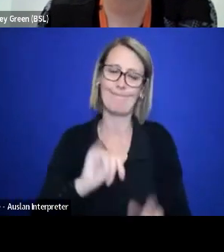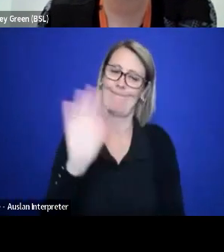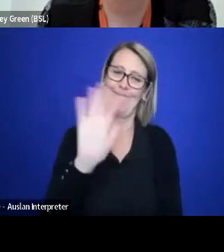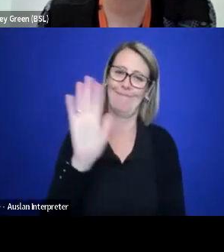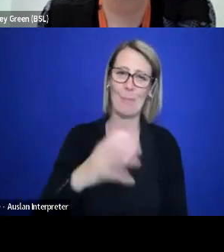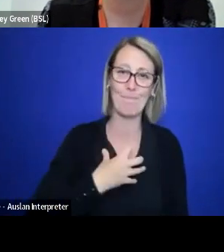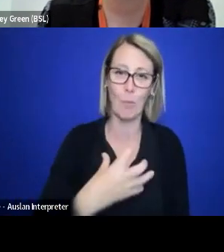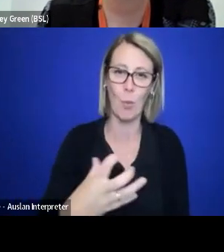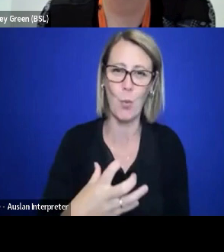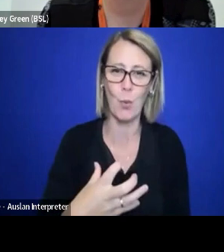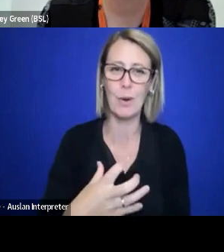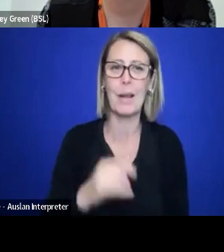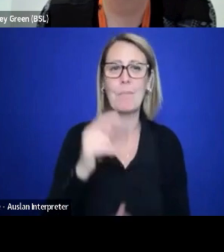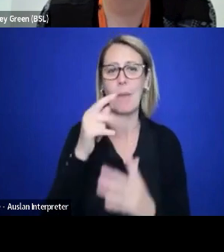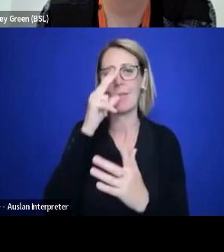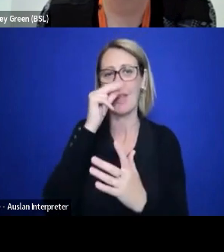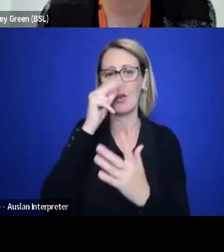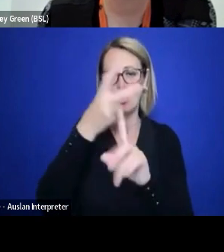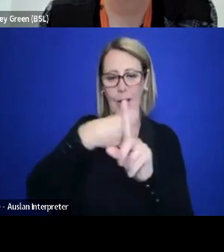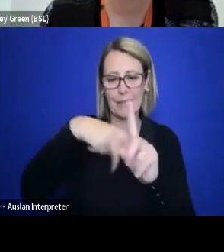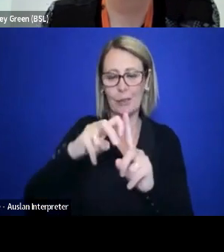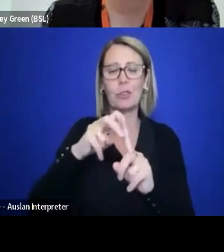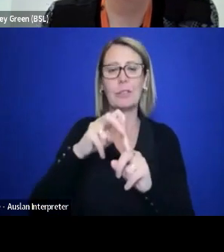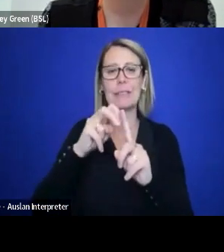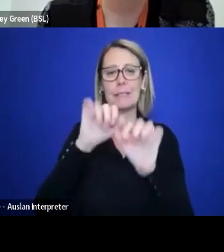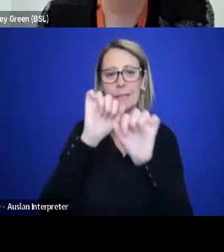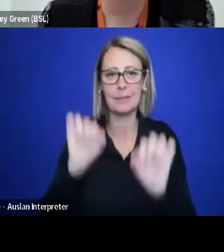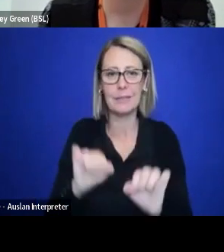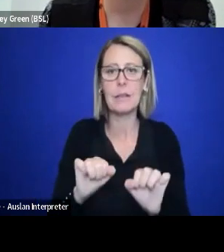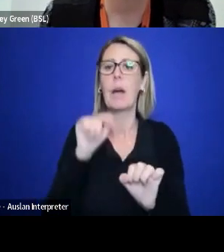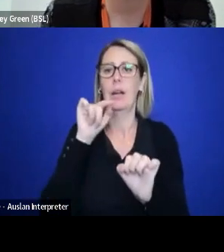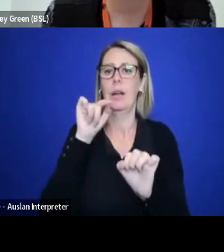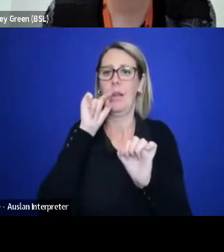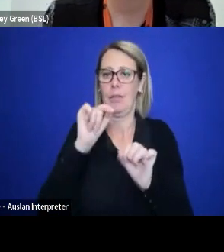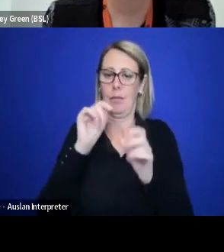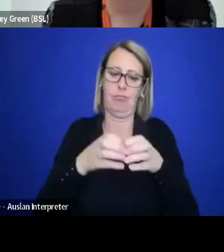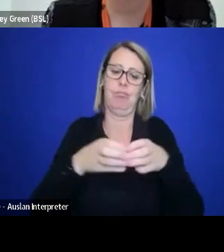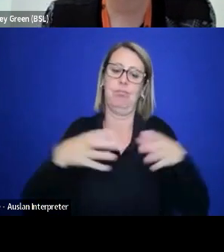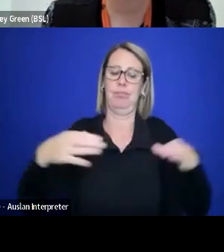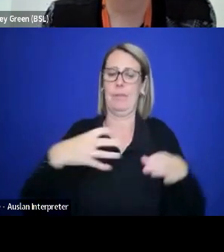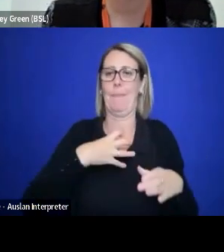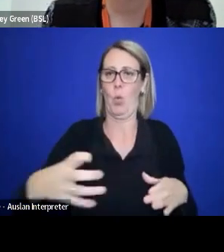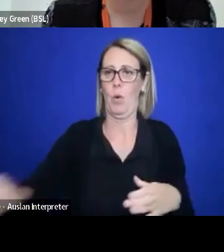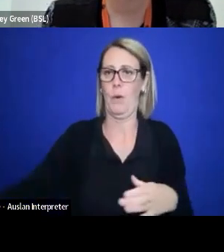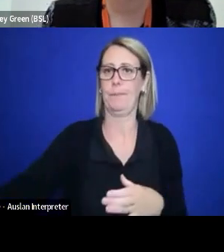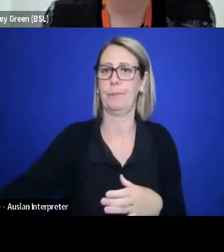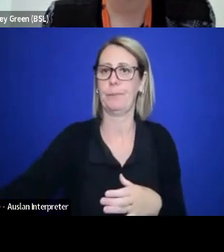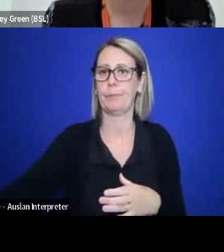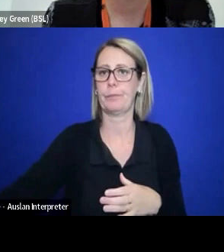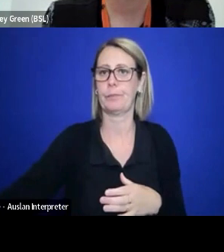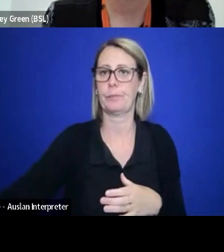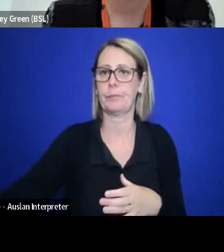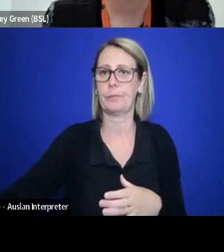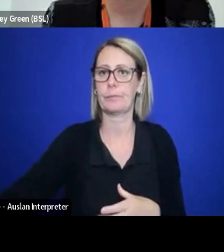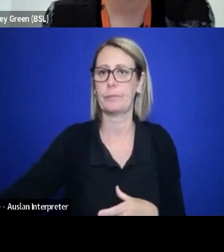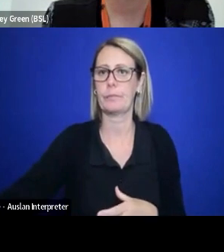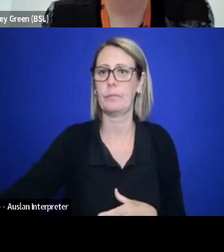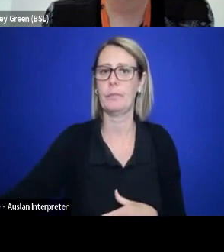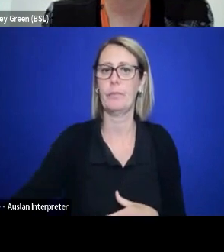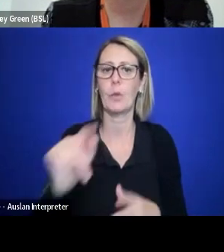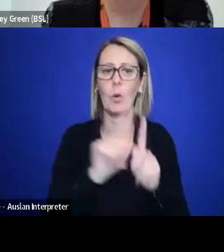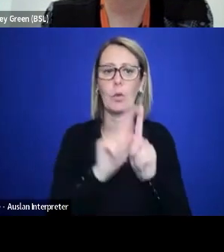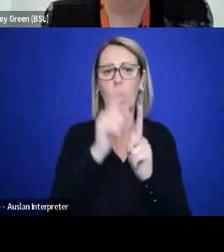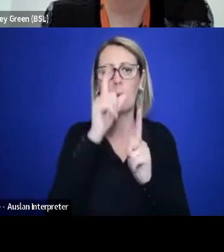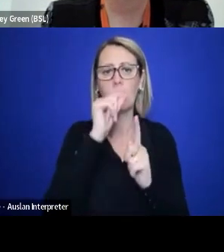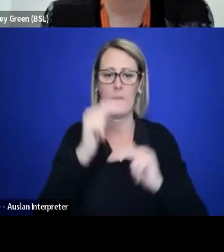Scheme gave us the opportunity to expand it significantly and also to develop